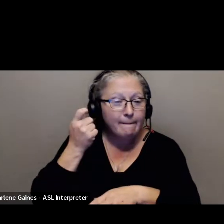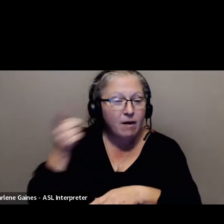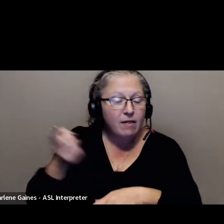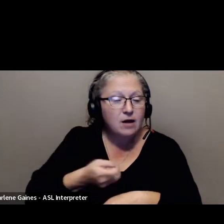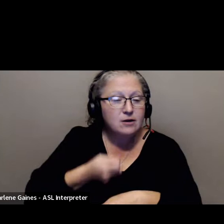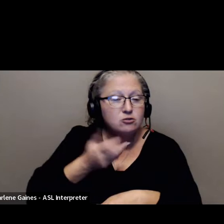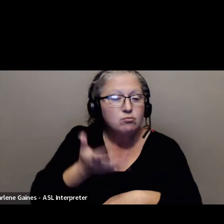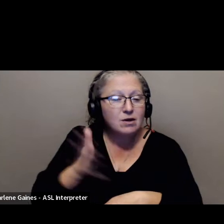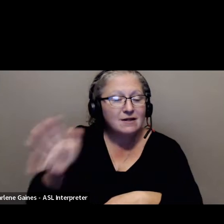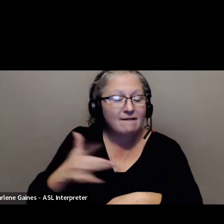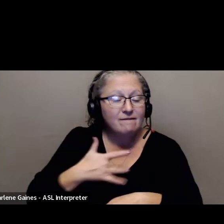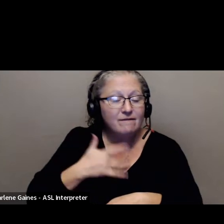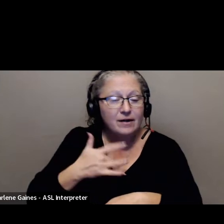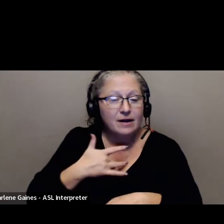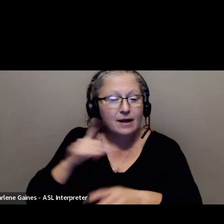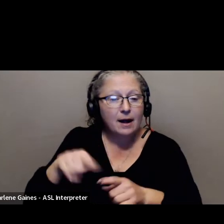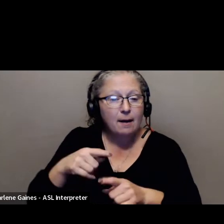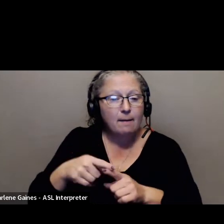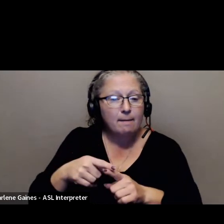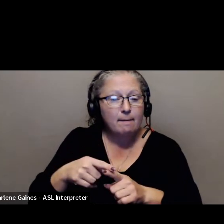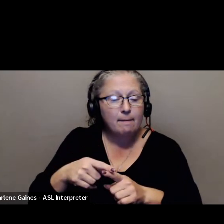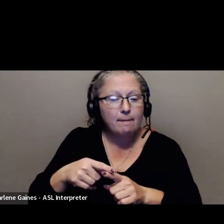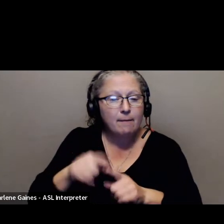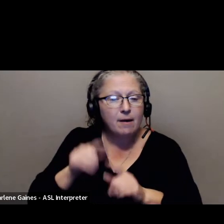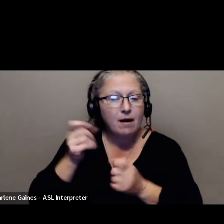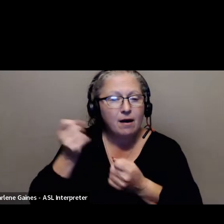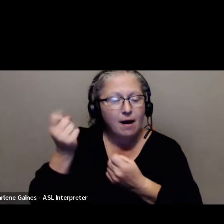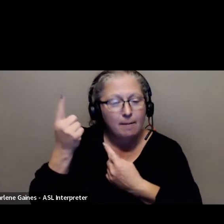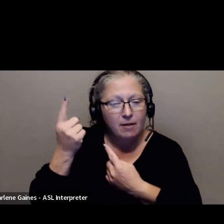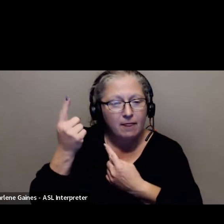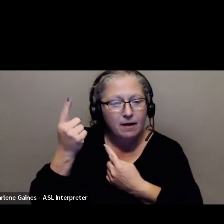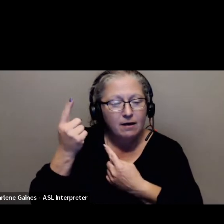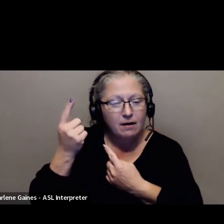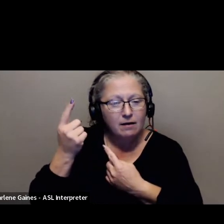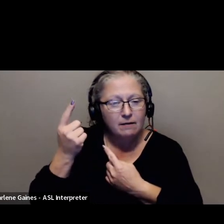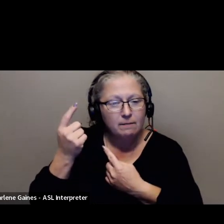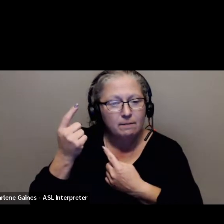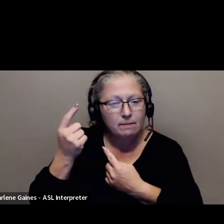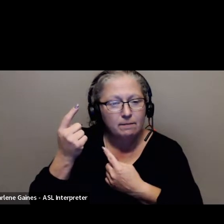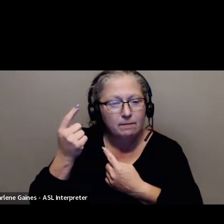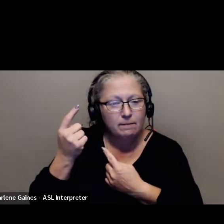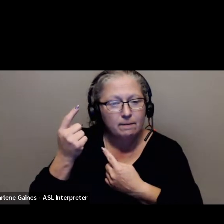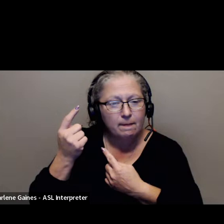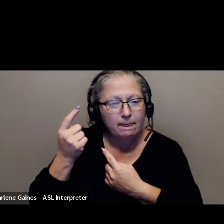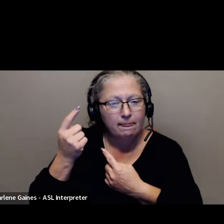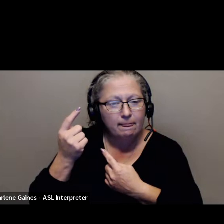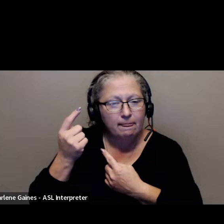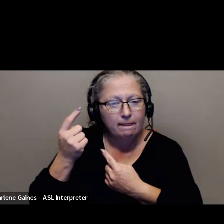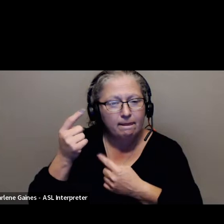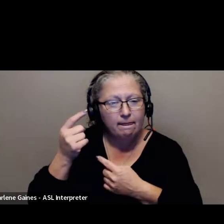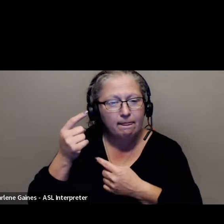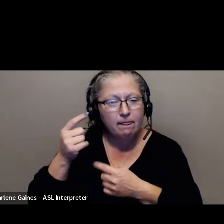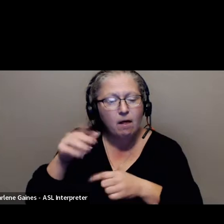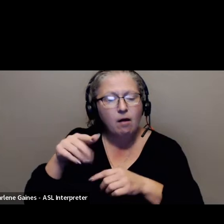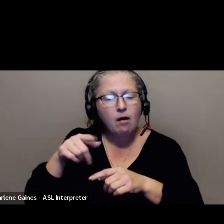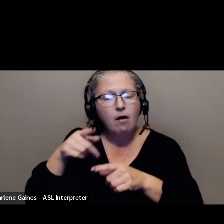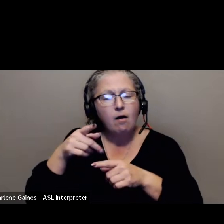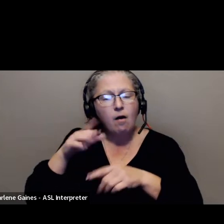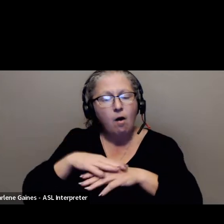expressed their feelings of empathy the night before on a social